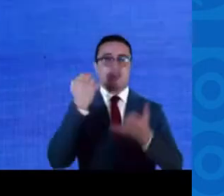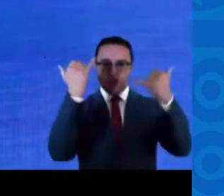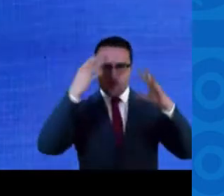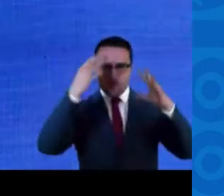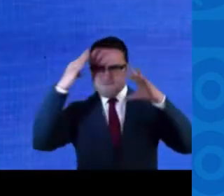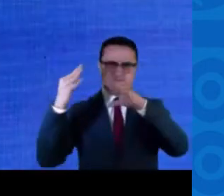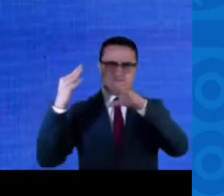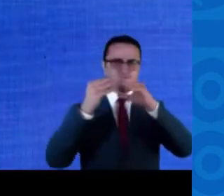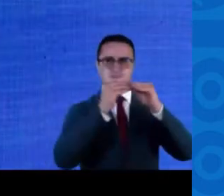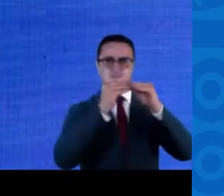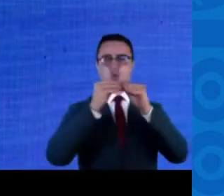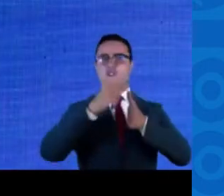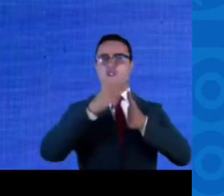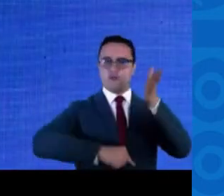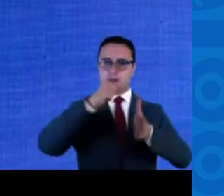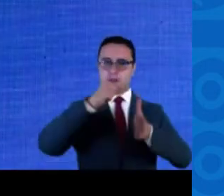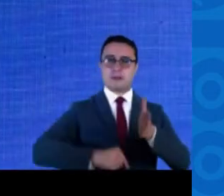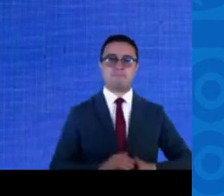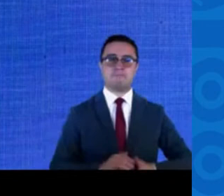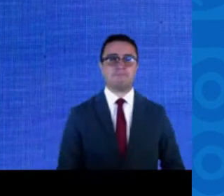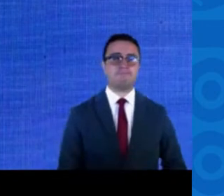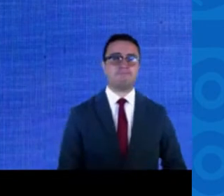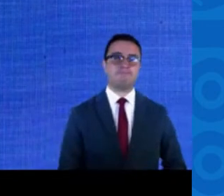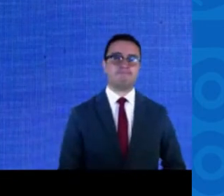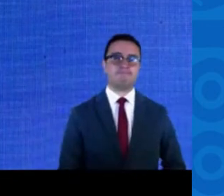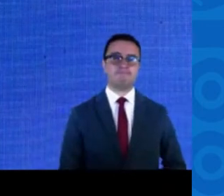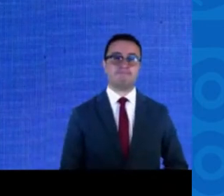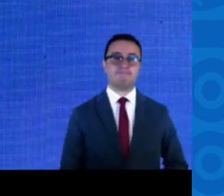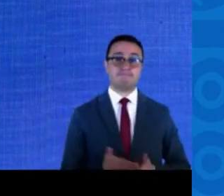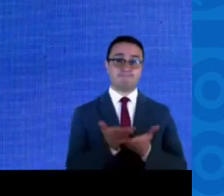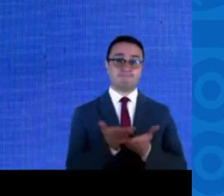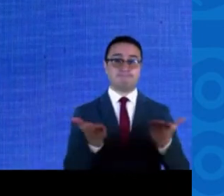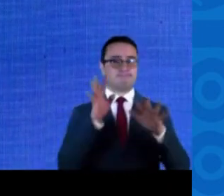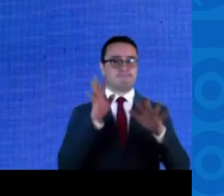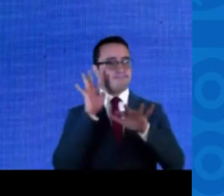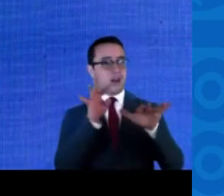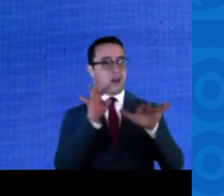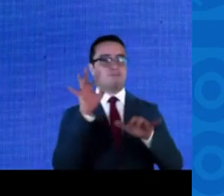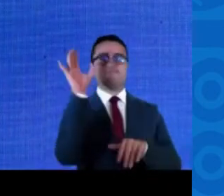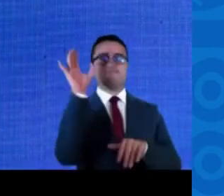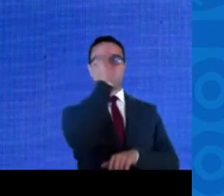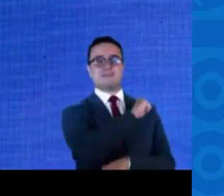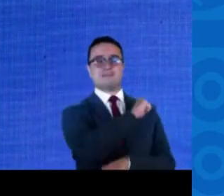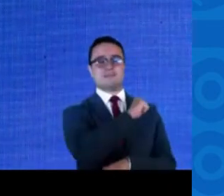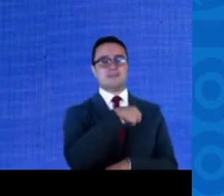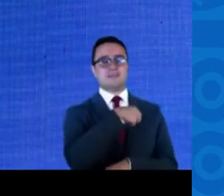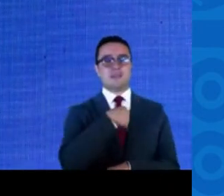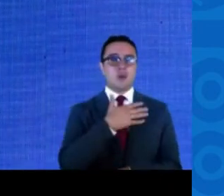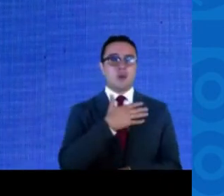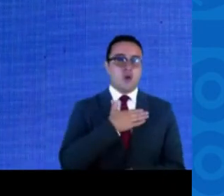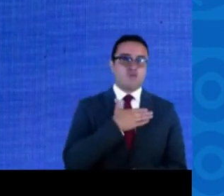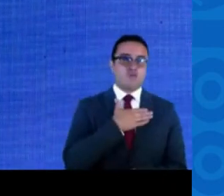for your deep commitment. I think that you may have noticed that for me, it's a